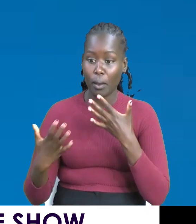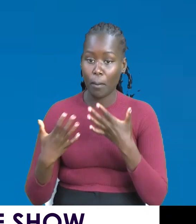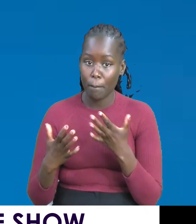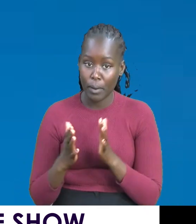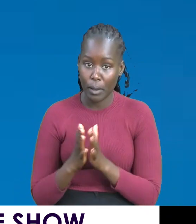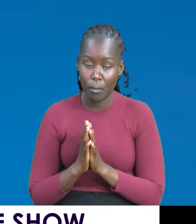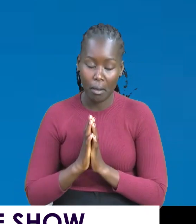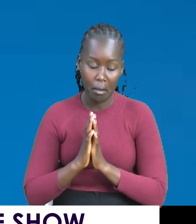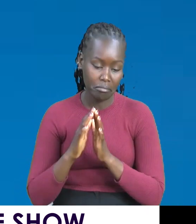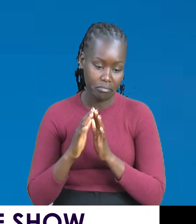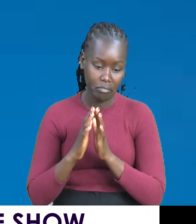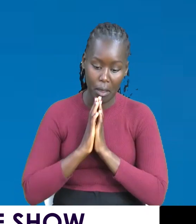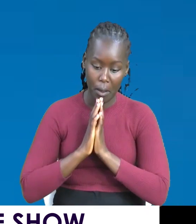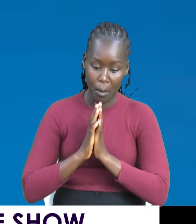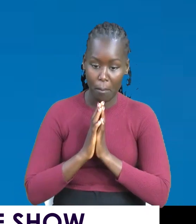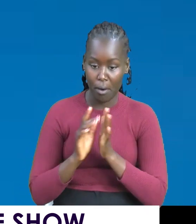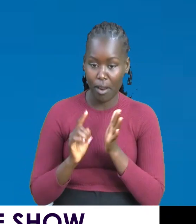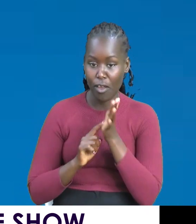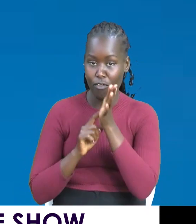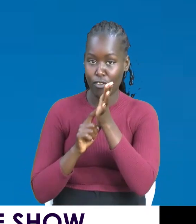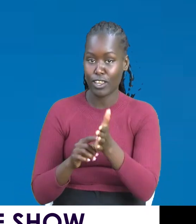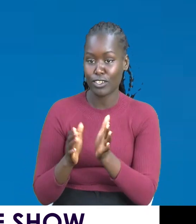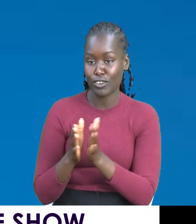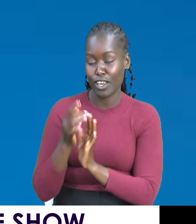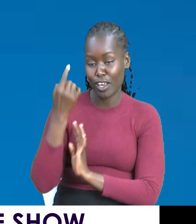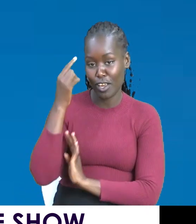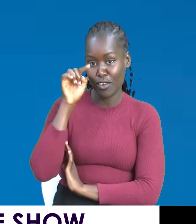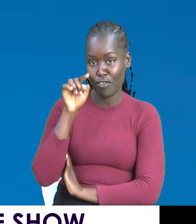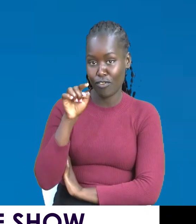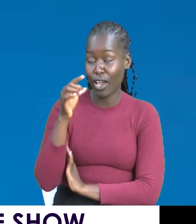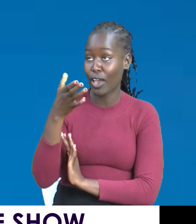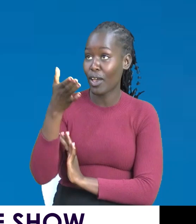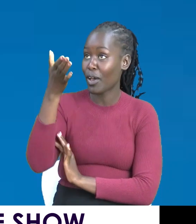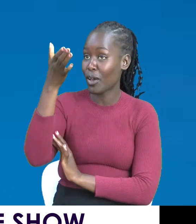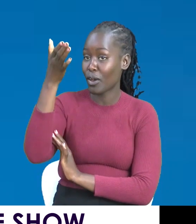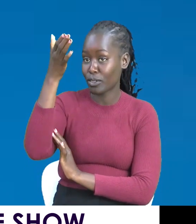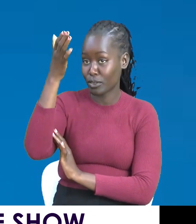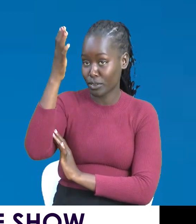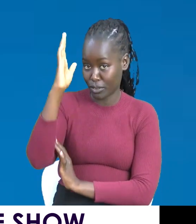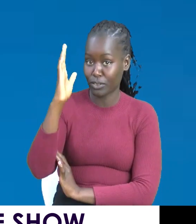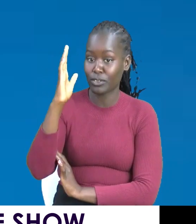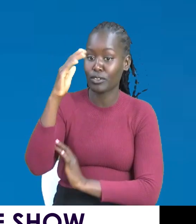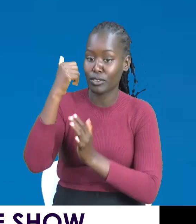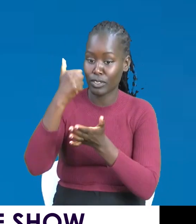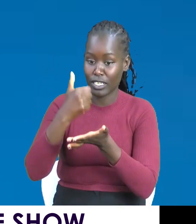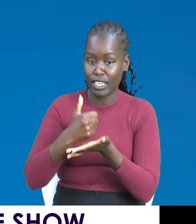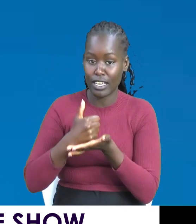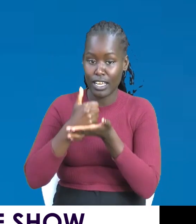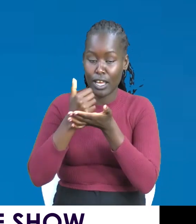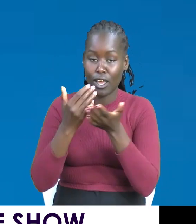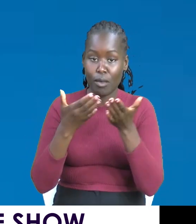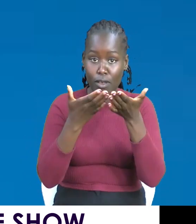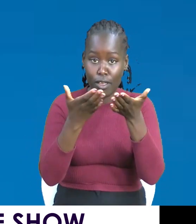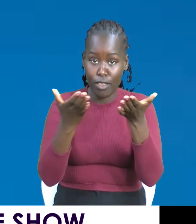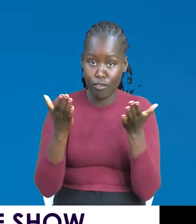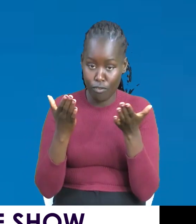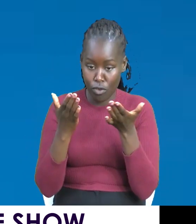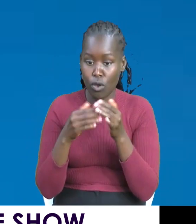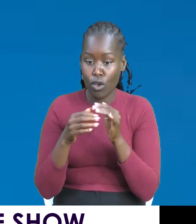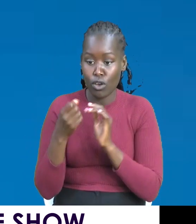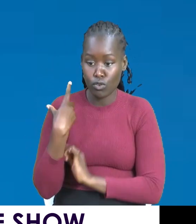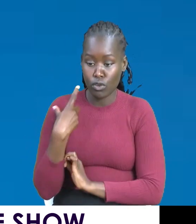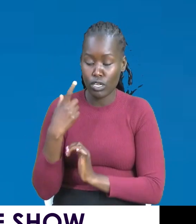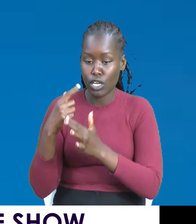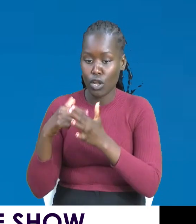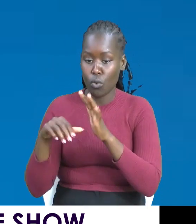make a prayer for the show and for you. God, help the viewer to understand what